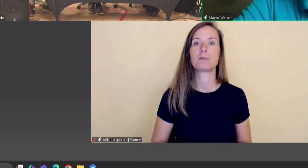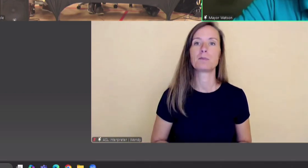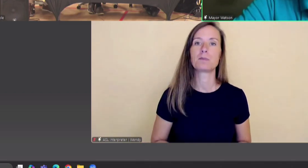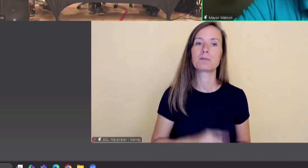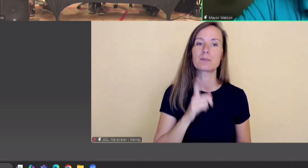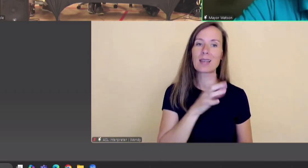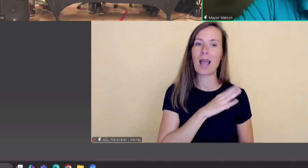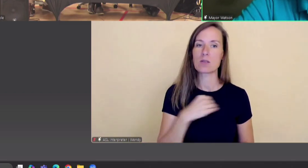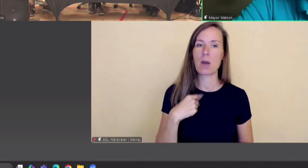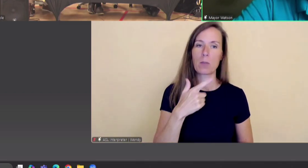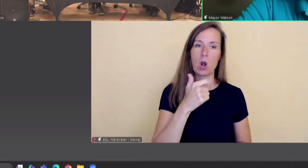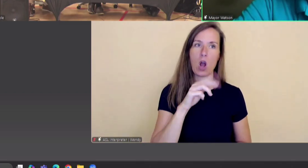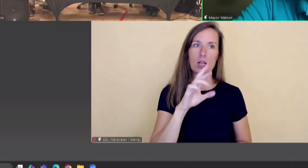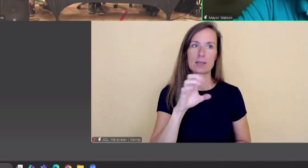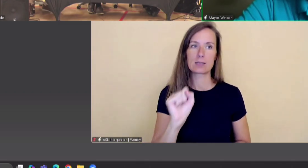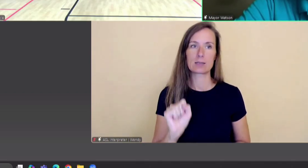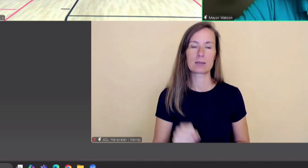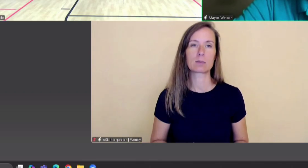Councilmember Garces.